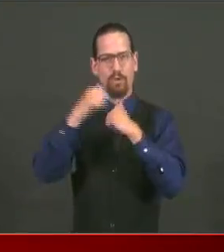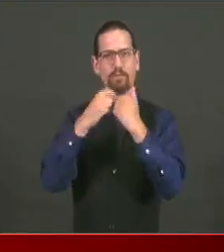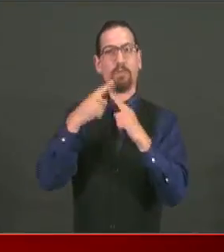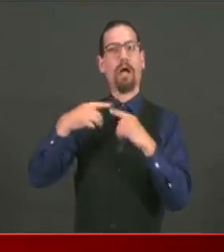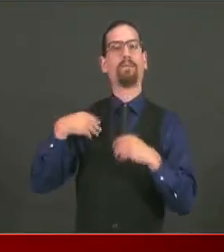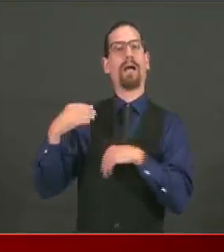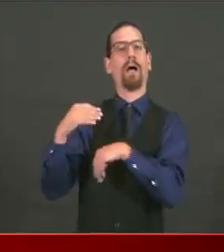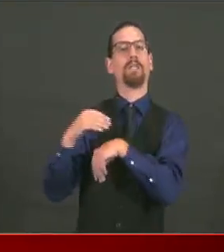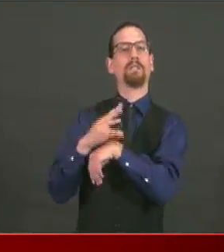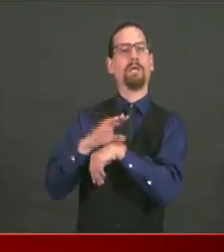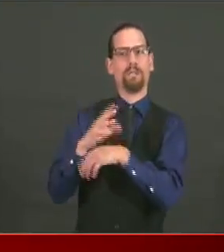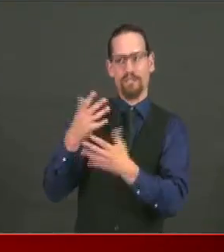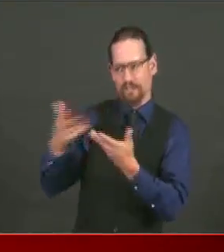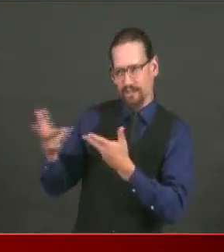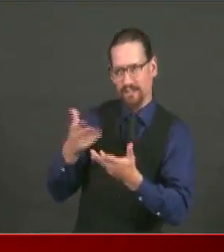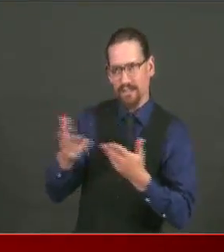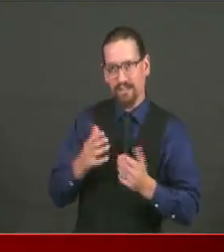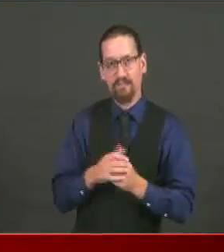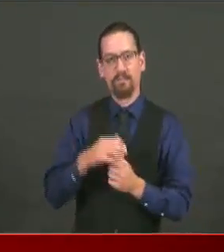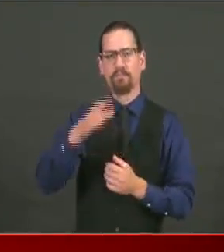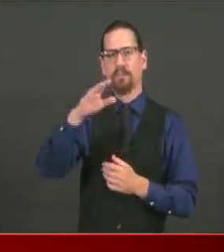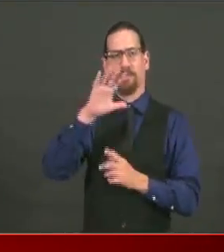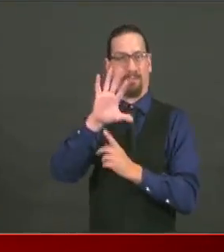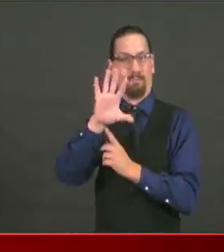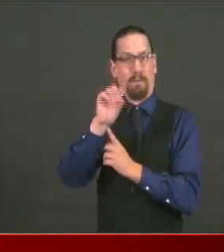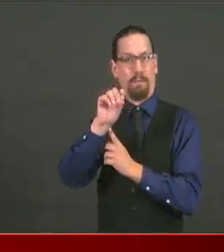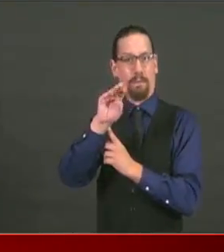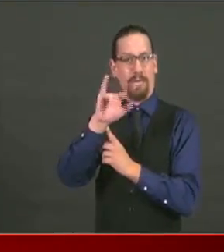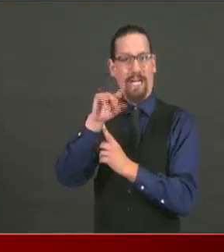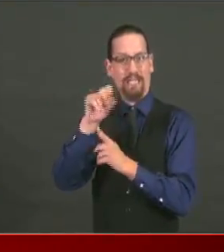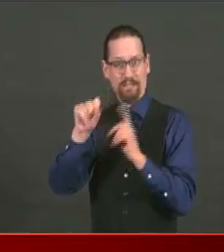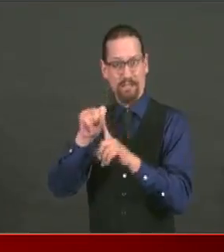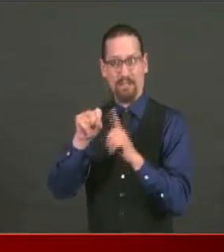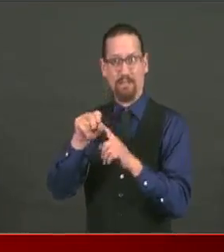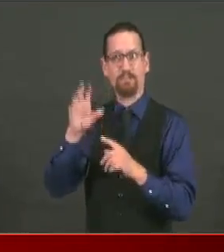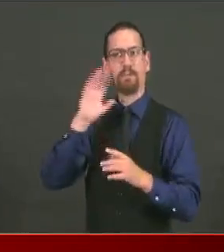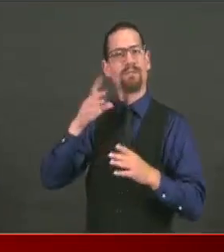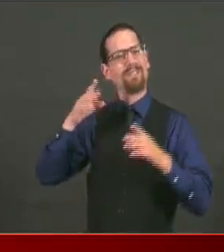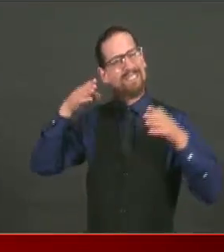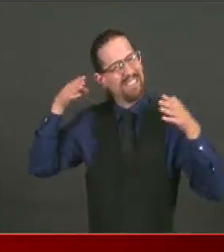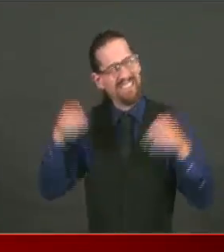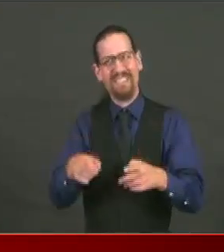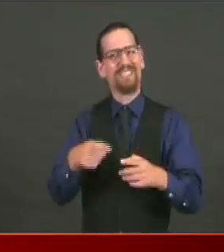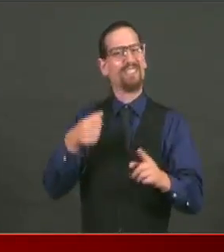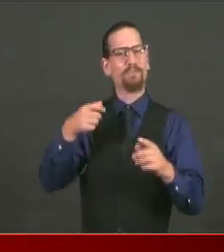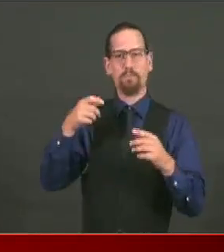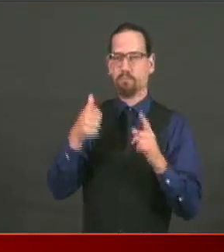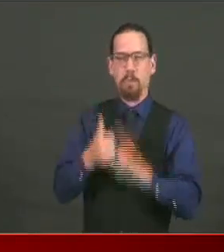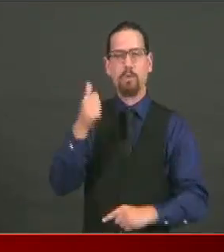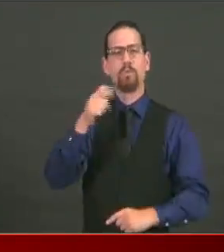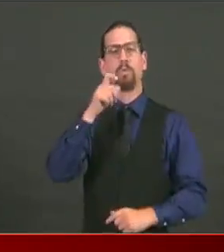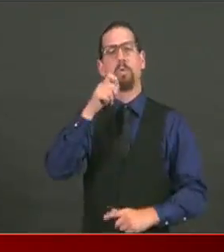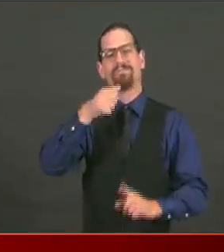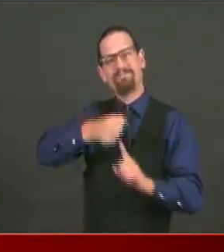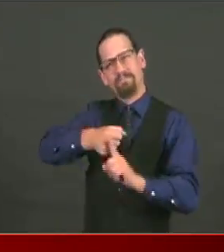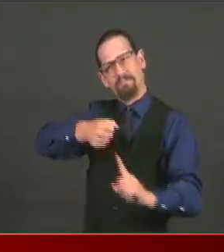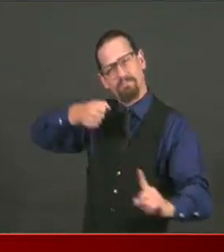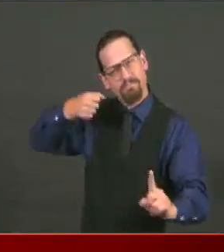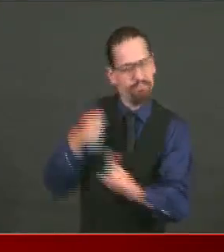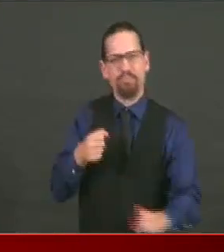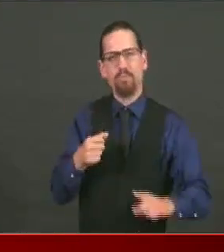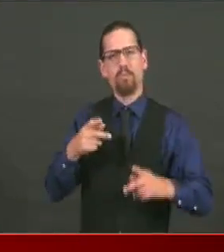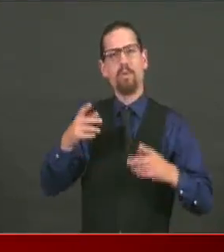is specifically designed to support small businesses that were hit hardest during the crisis. So restaurants,